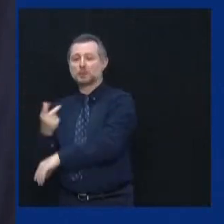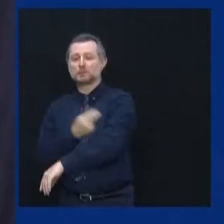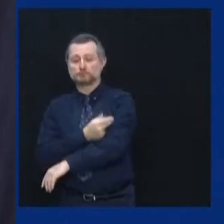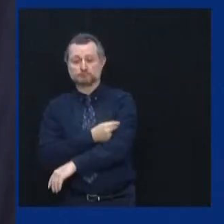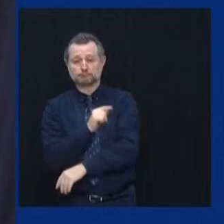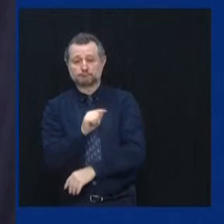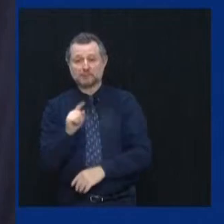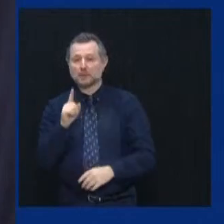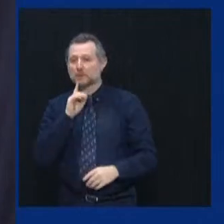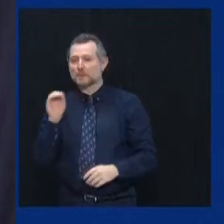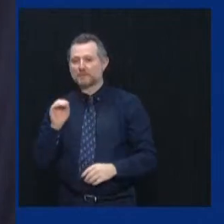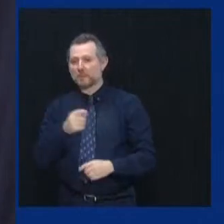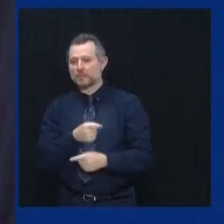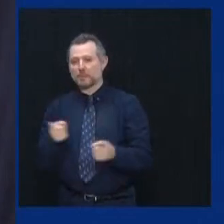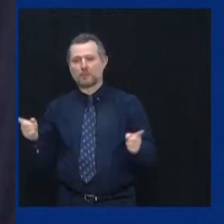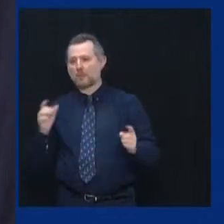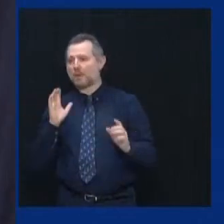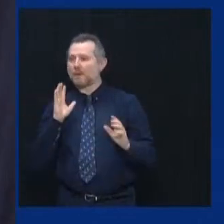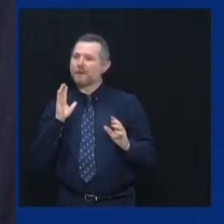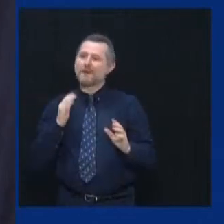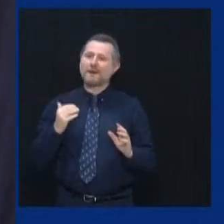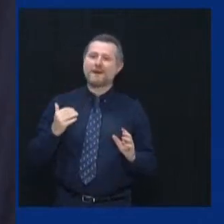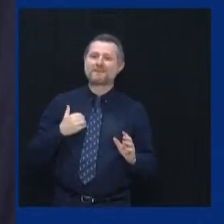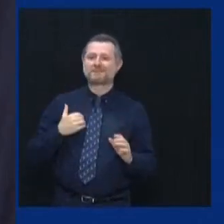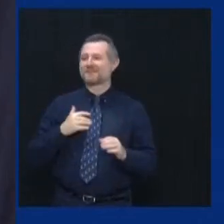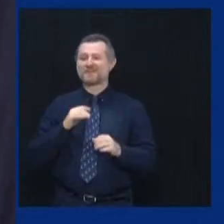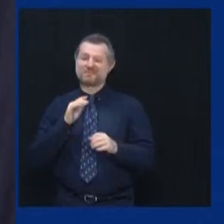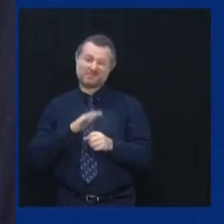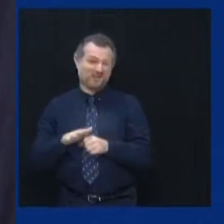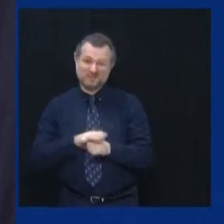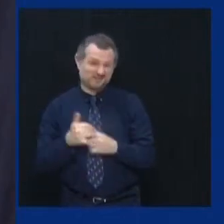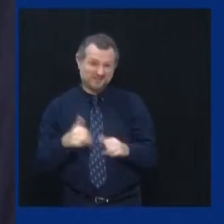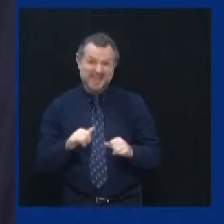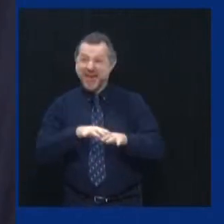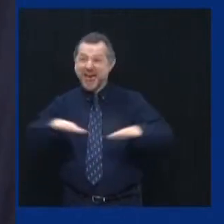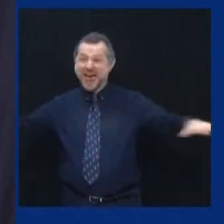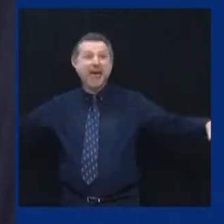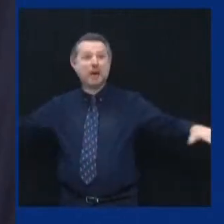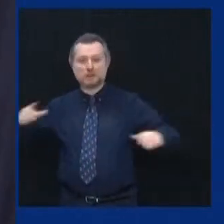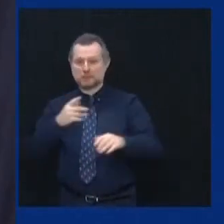will have nearly enough vaccines.